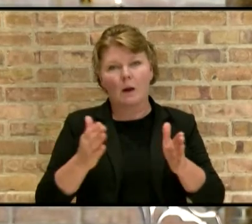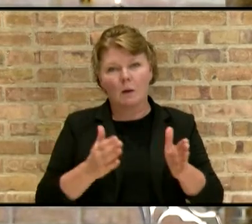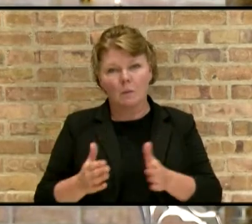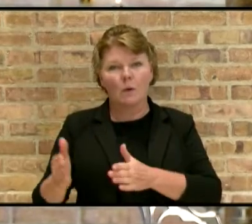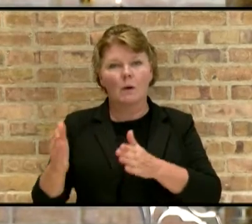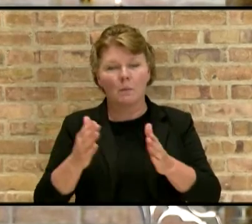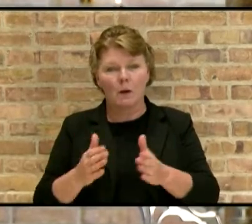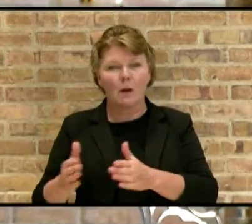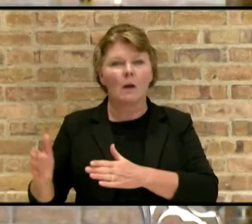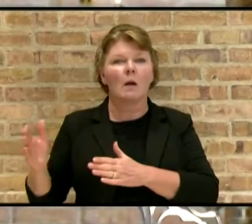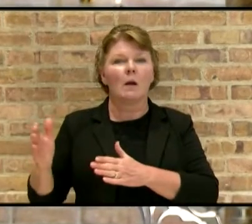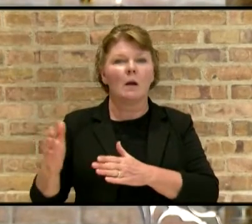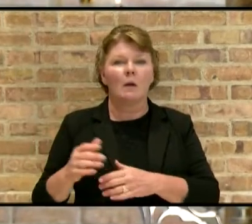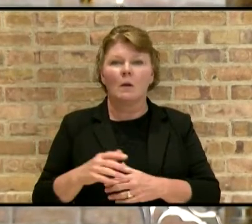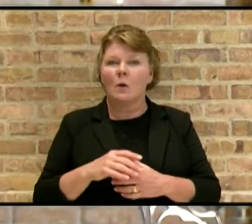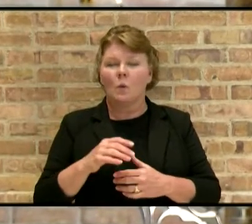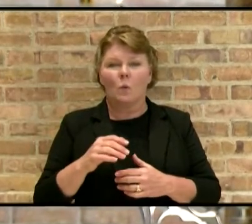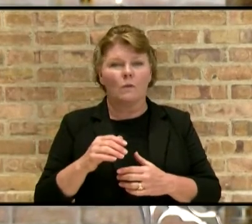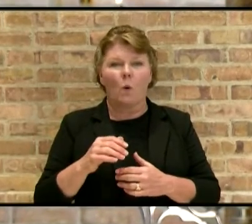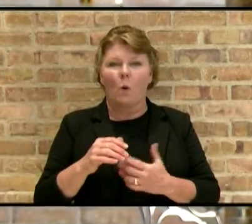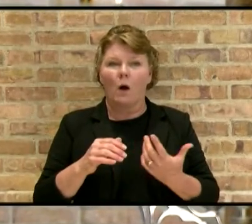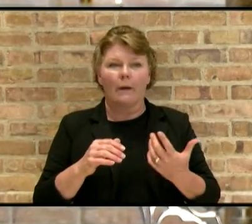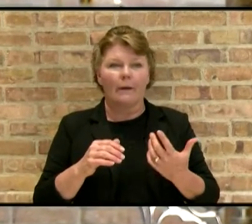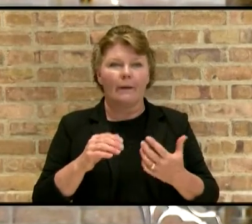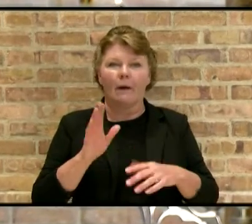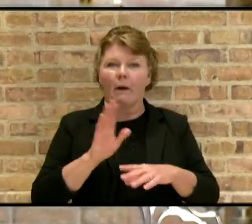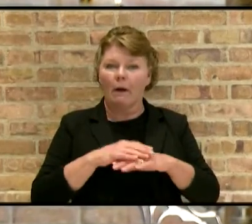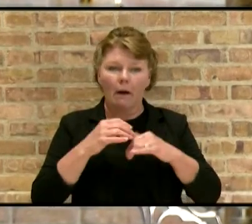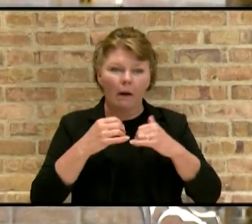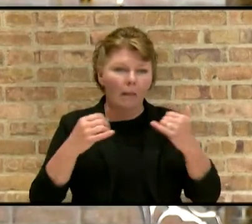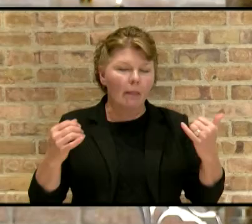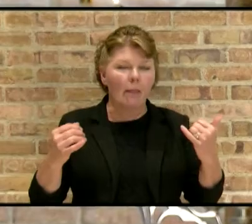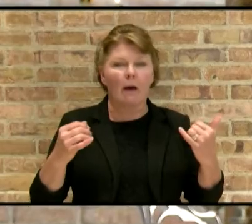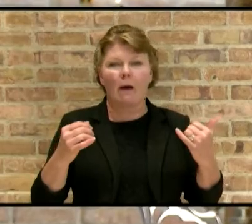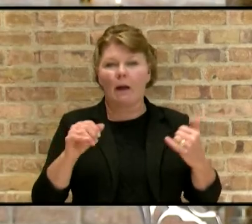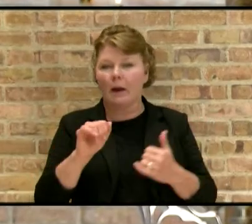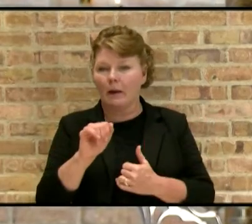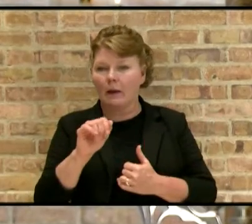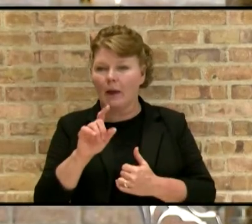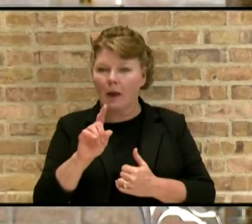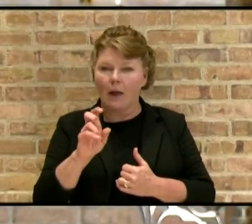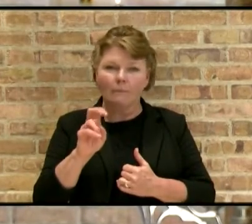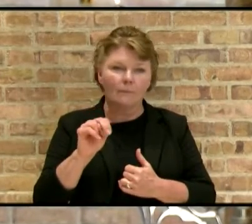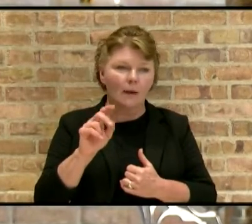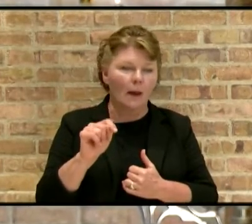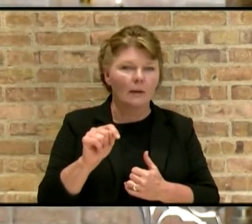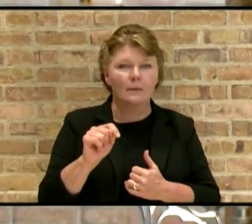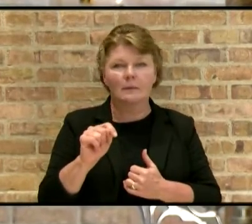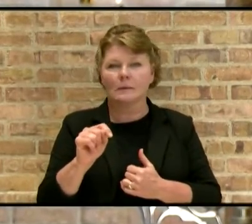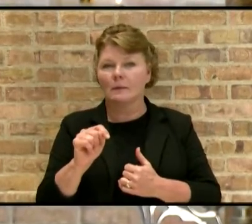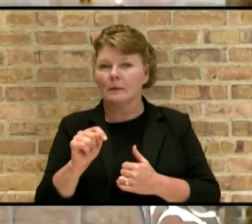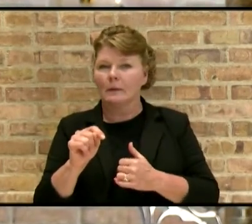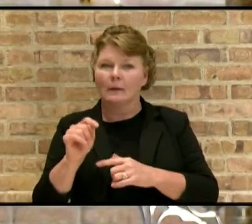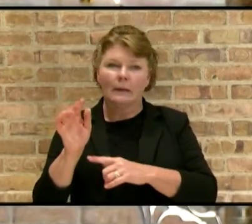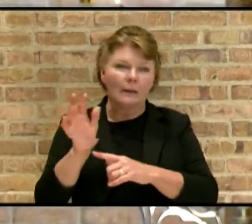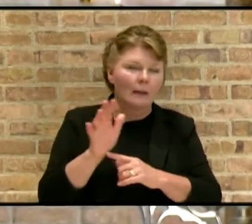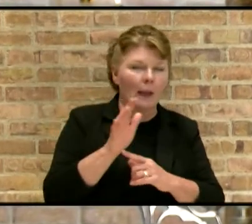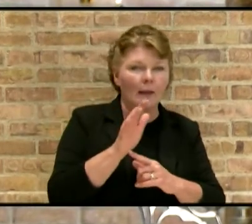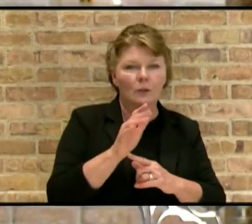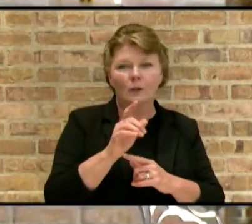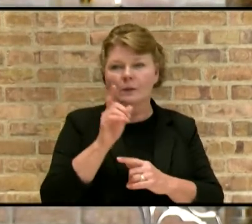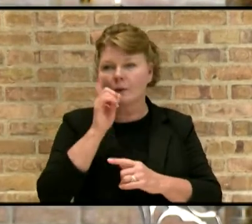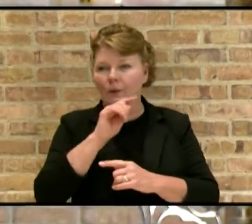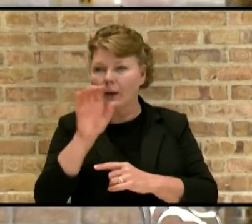virtual Advent services, virtual Advent candles, real lessons and carols, a nativity scene,